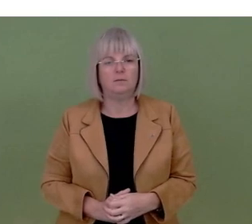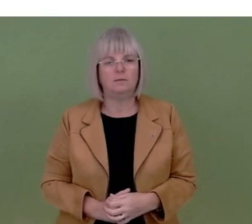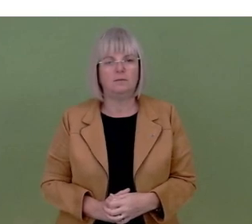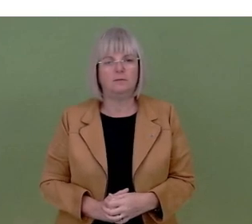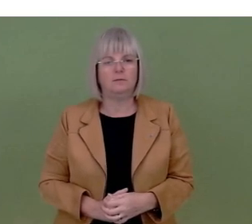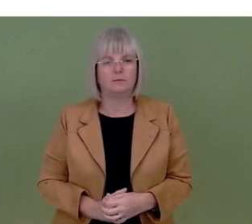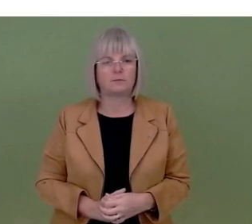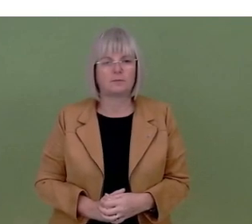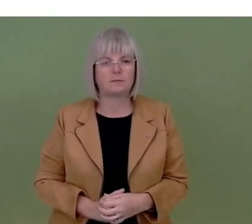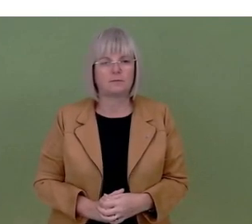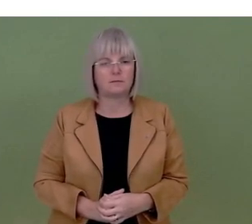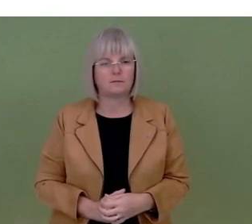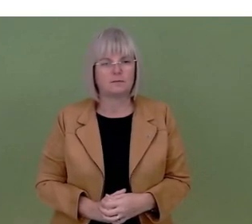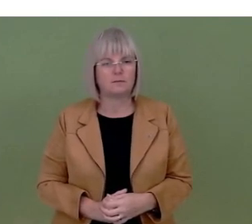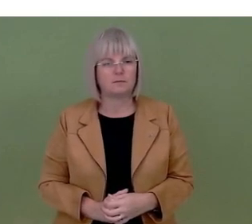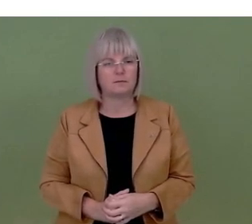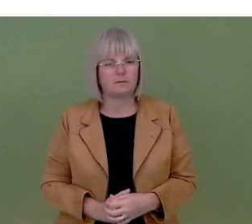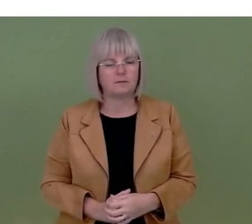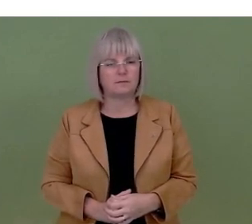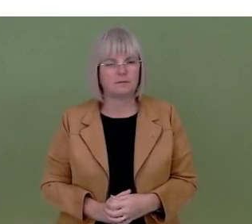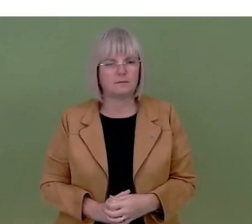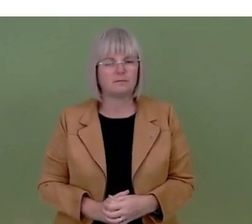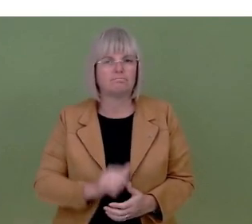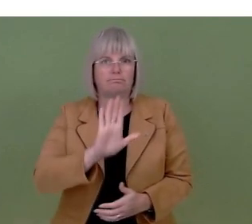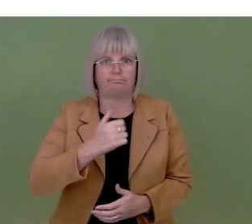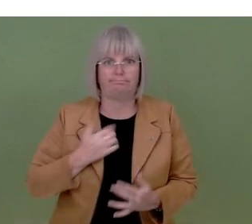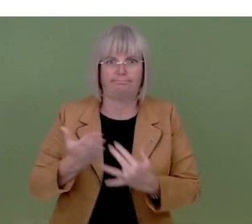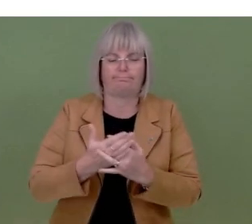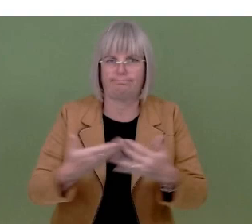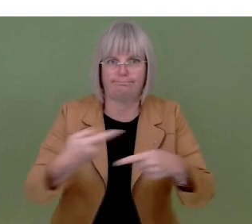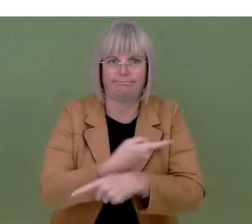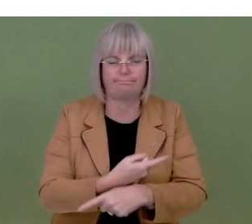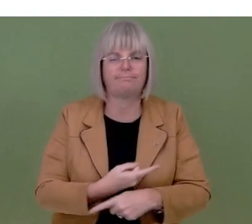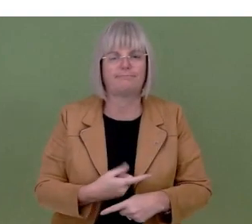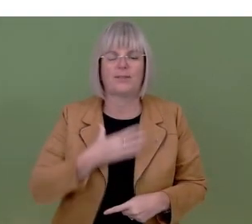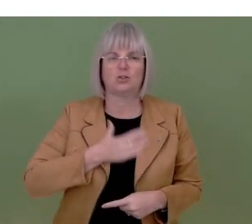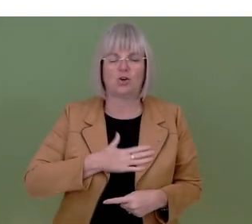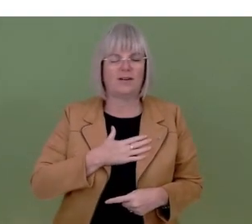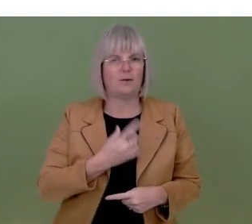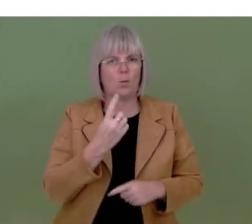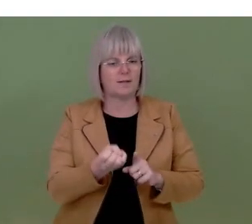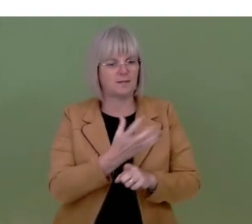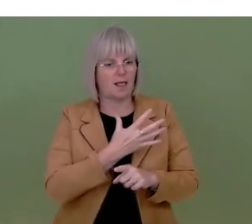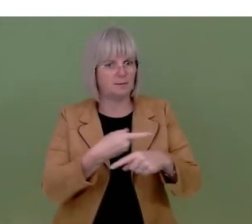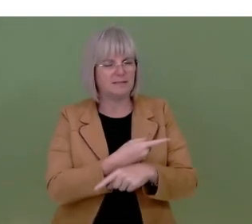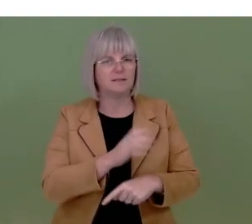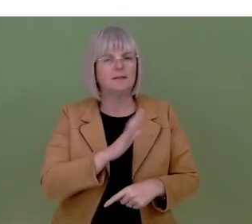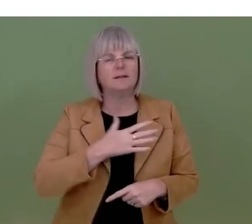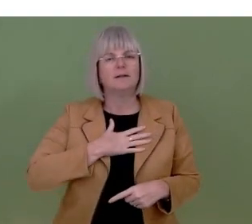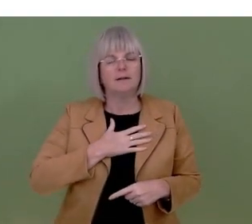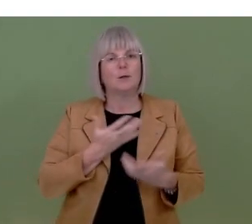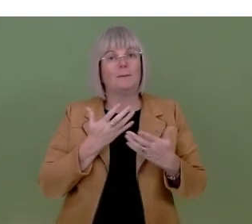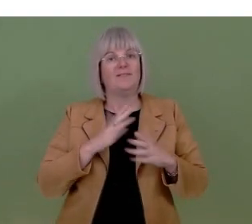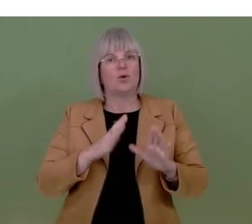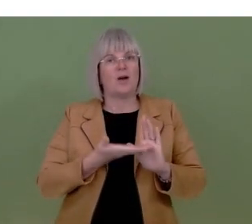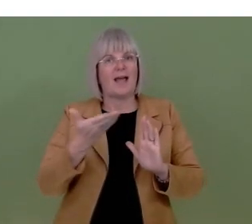So just before I hand over, oh, sorry, Gita, there was a slide missing, which thrown me slightly. So just before I hand over to Gita,